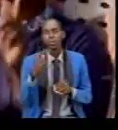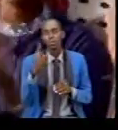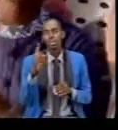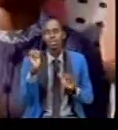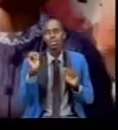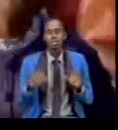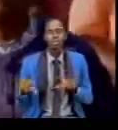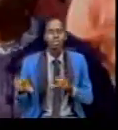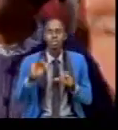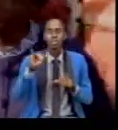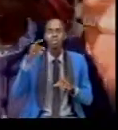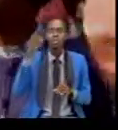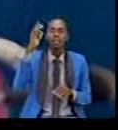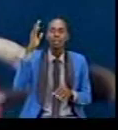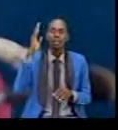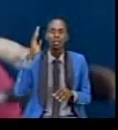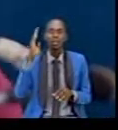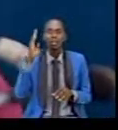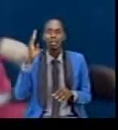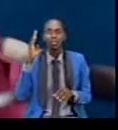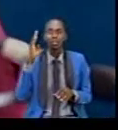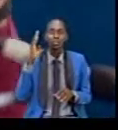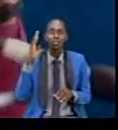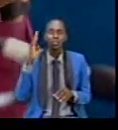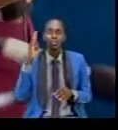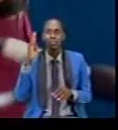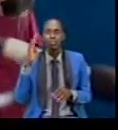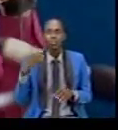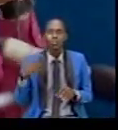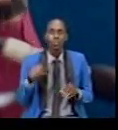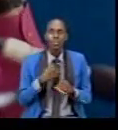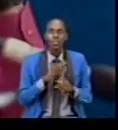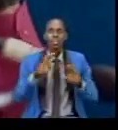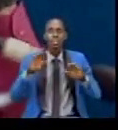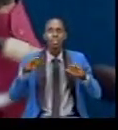man can do, Jehovah. We give you